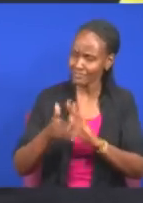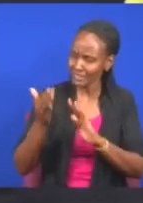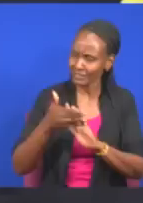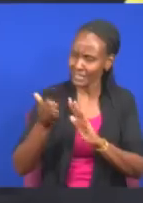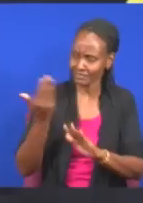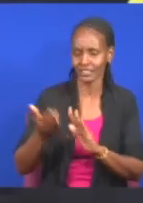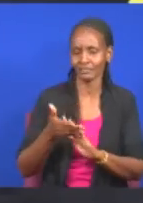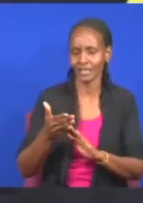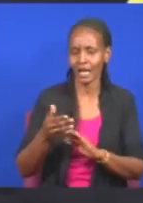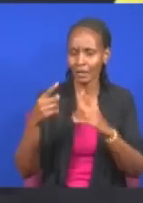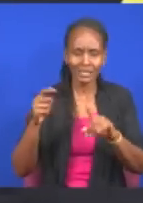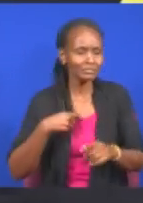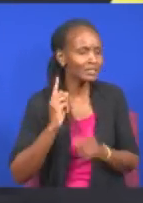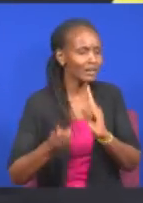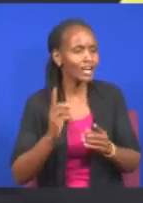I ran so fast.